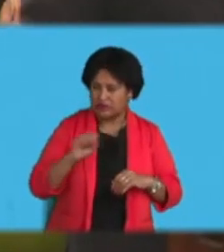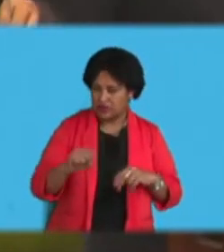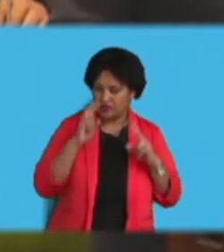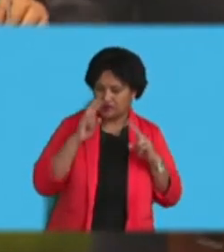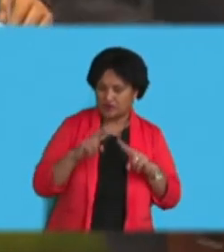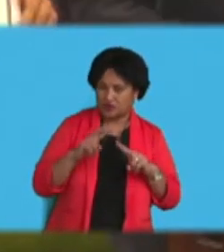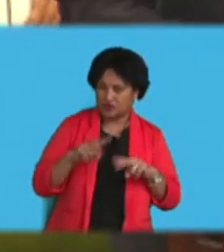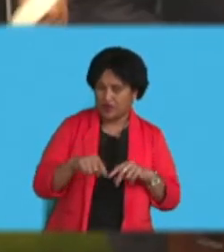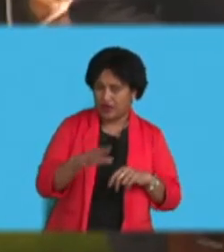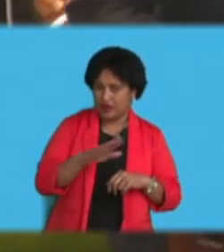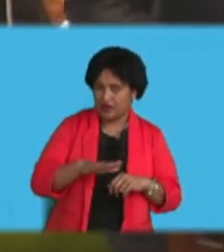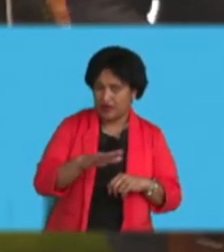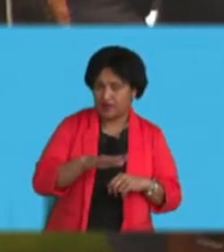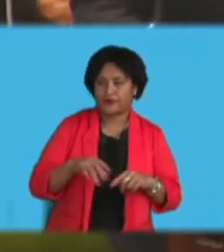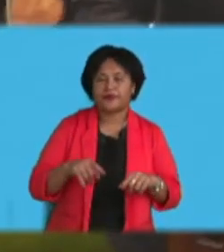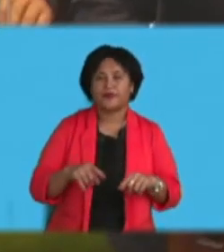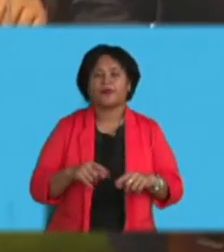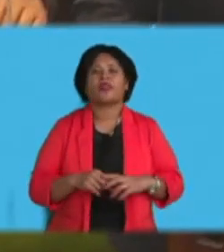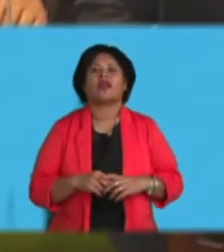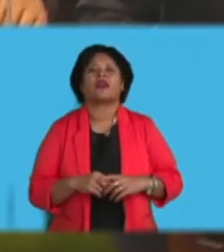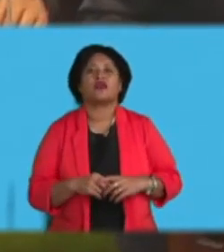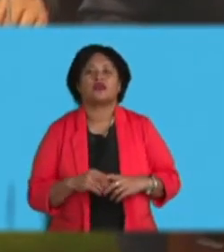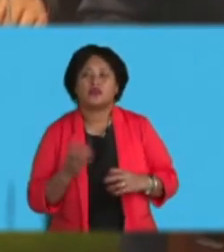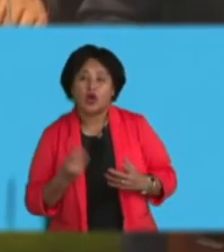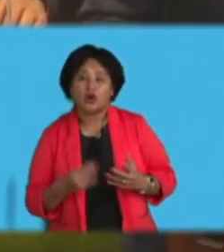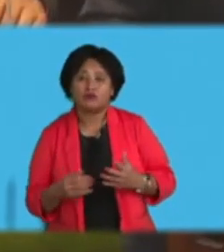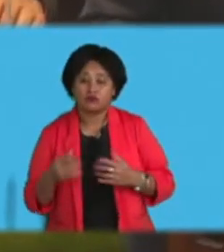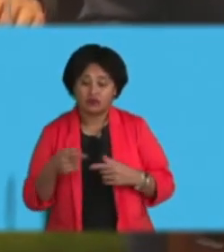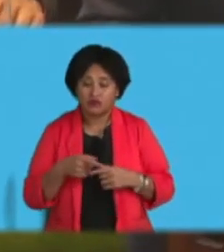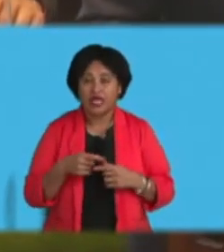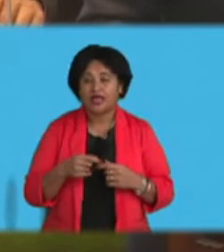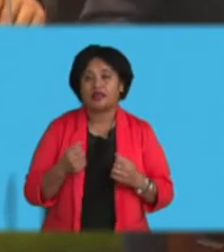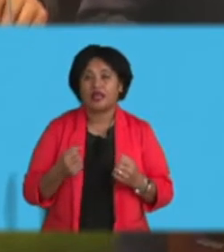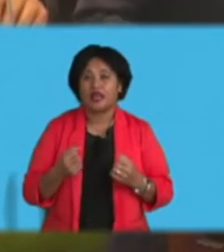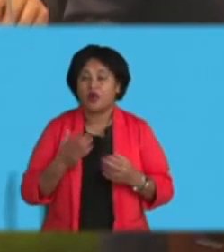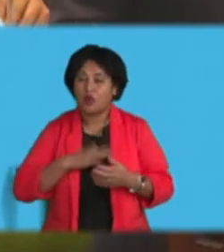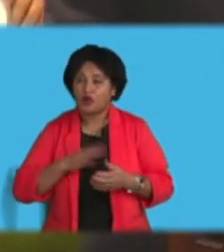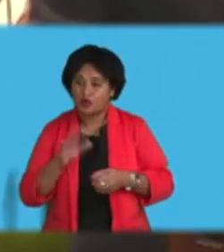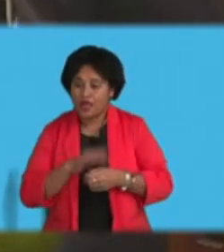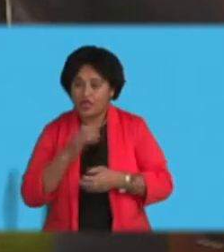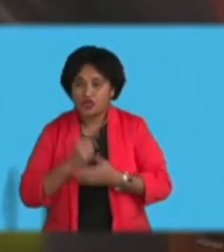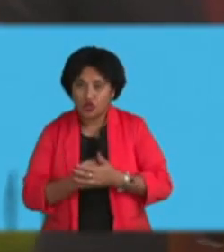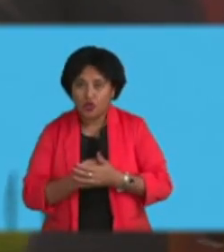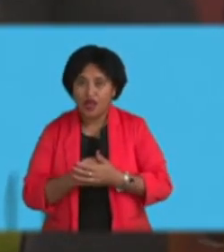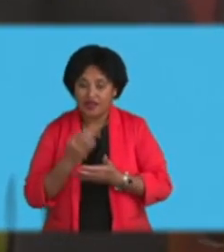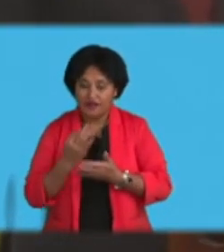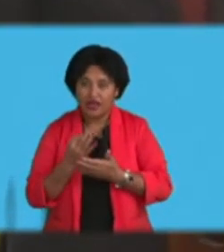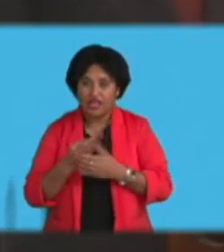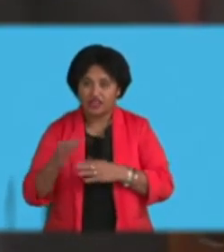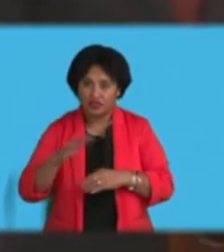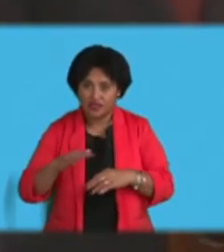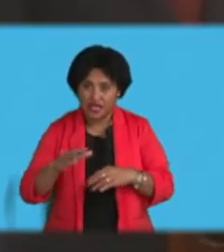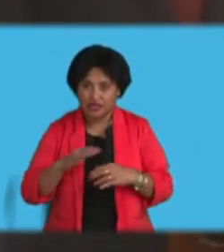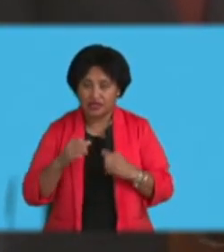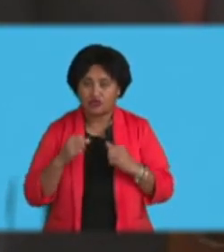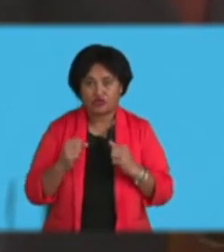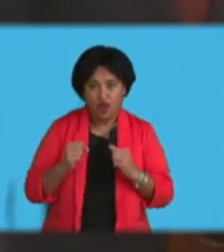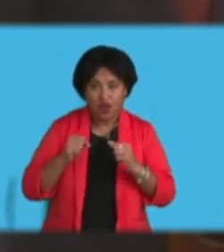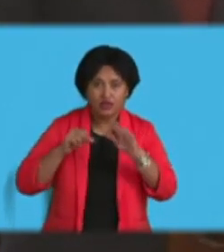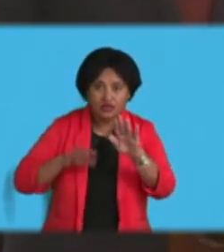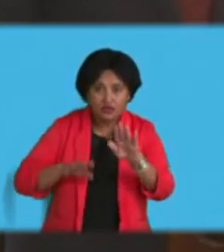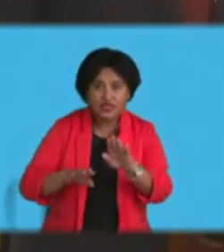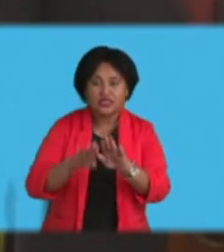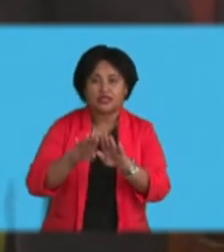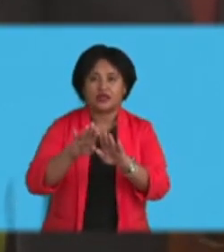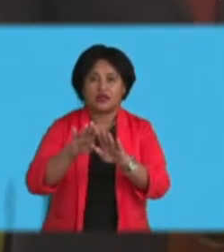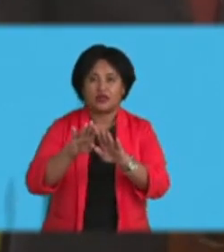Speaker. Madam Speaker, in addition to ensuring that the financial sector remains strong, resilient and is able to withstand any shocks, it is vital to